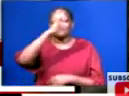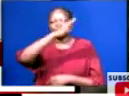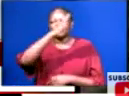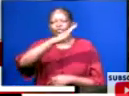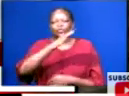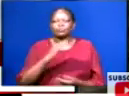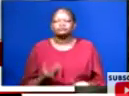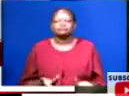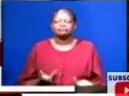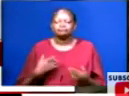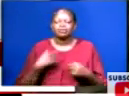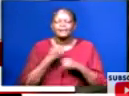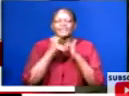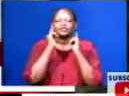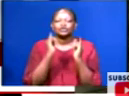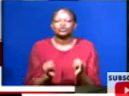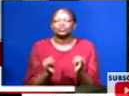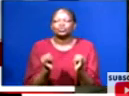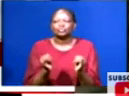I'm renewed,